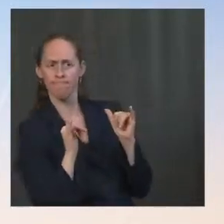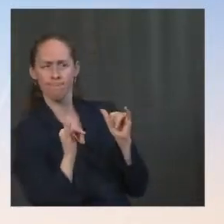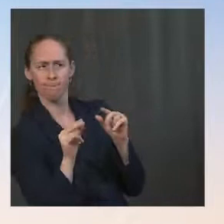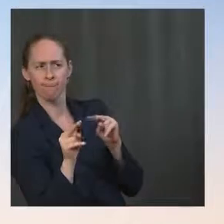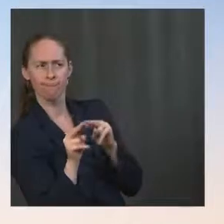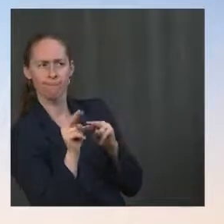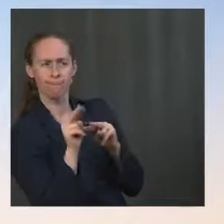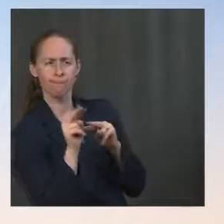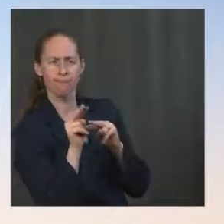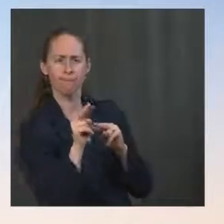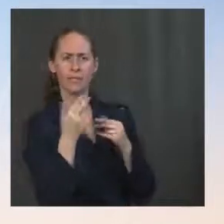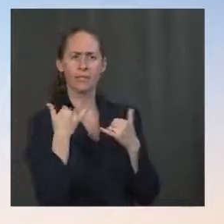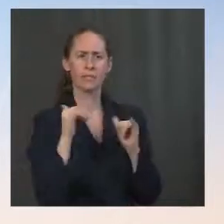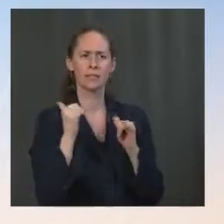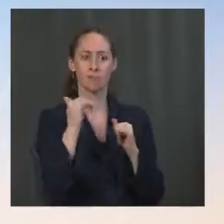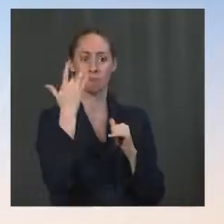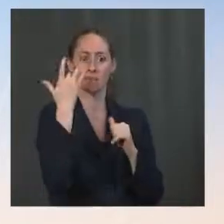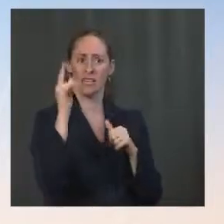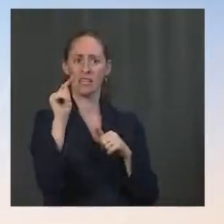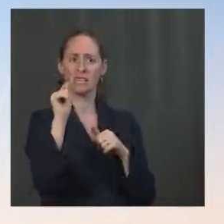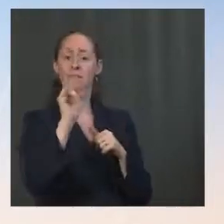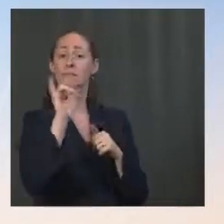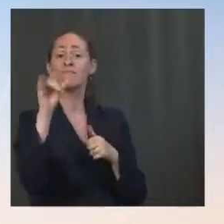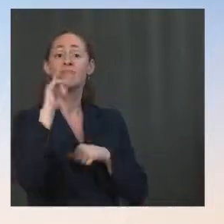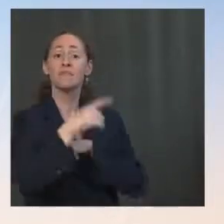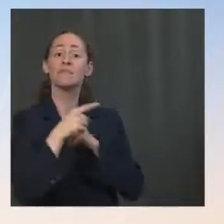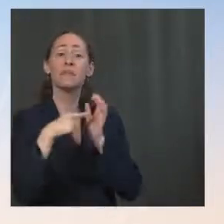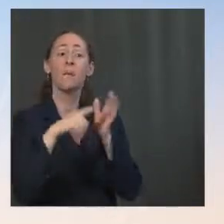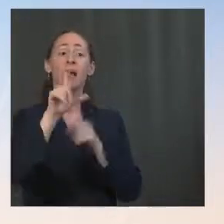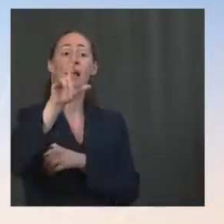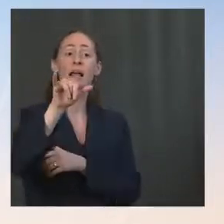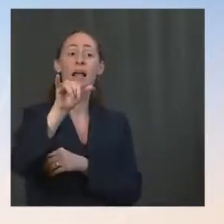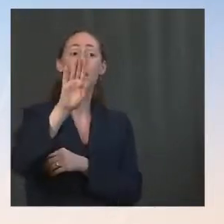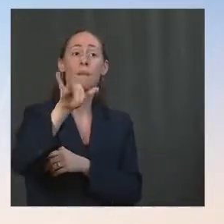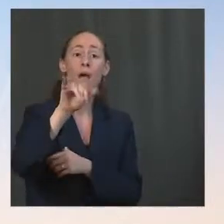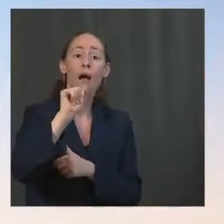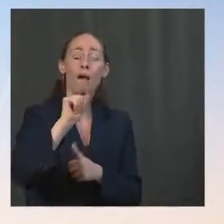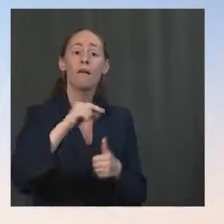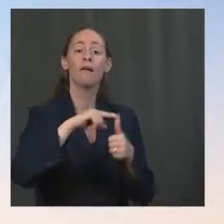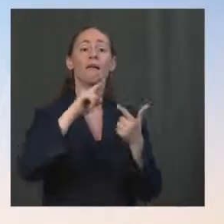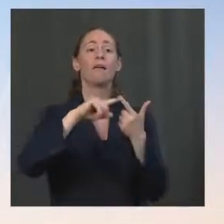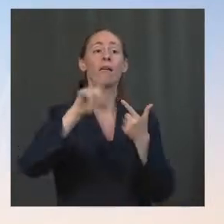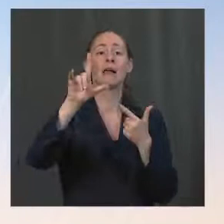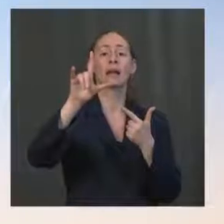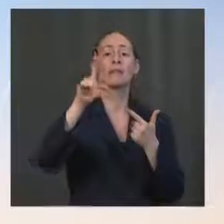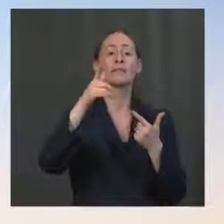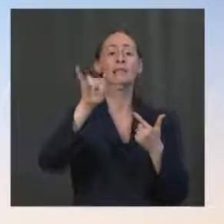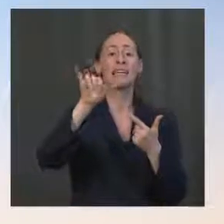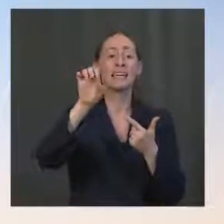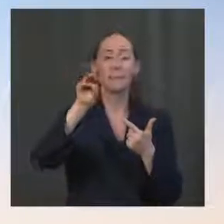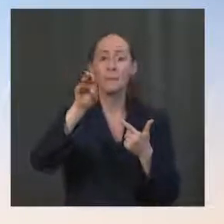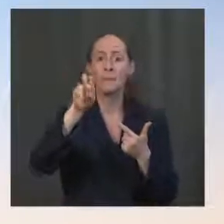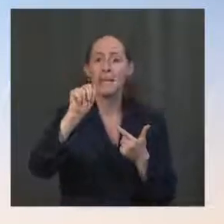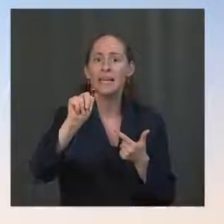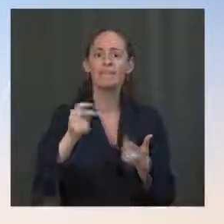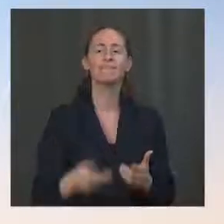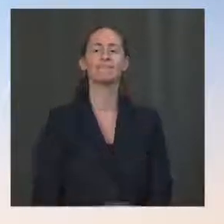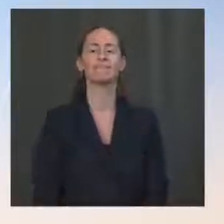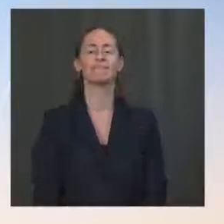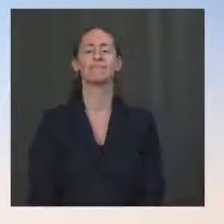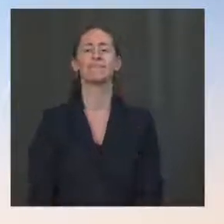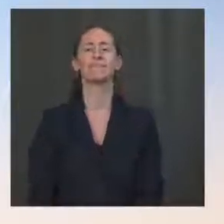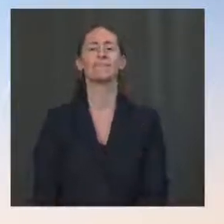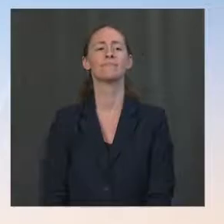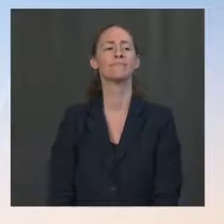counterterrorism threats. Libya, Yemen are two examples of that. So that will continue. Does the administration assess that ISIS-K wants to or